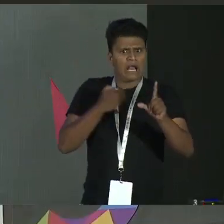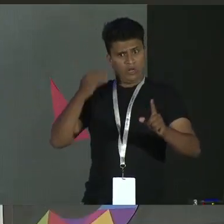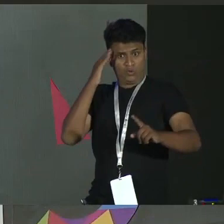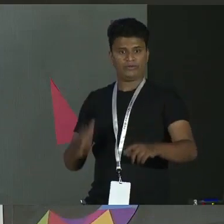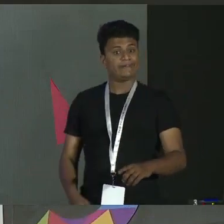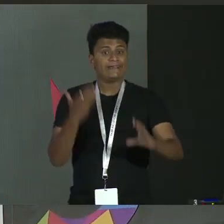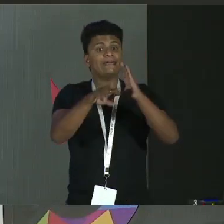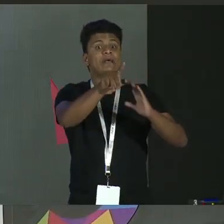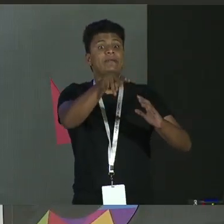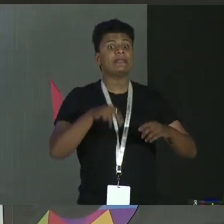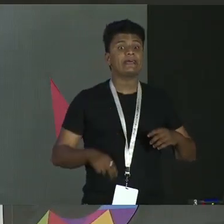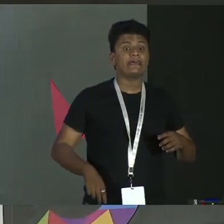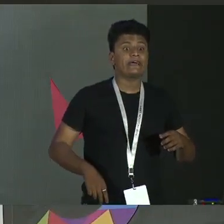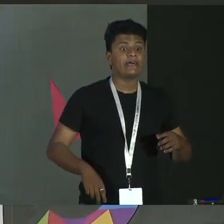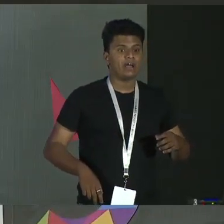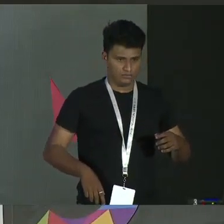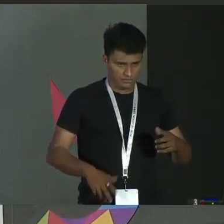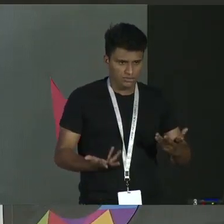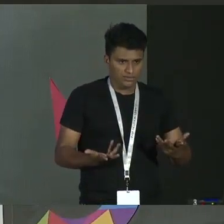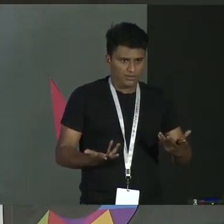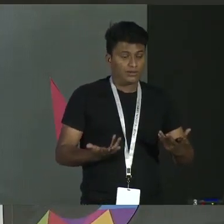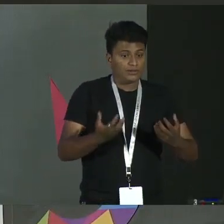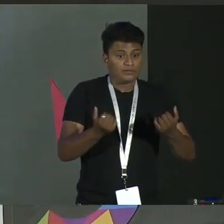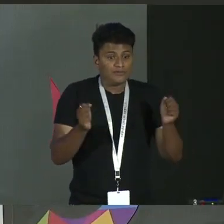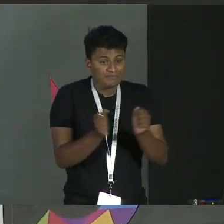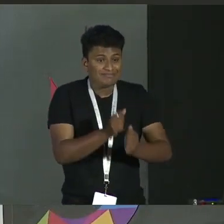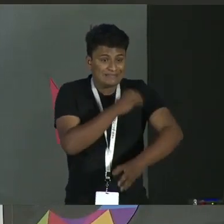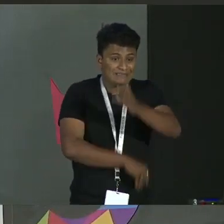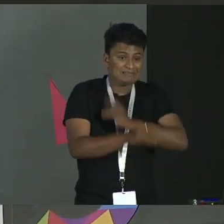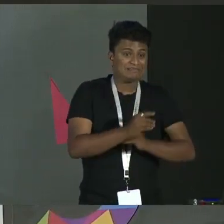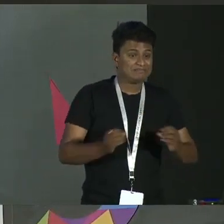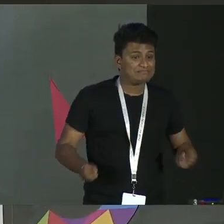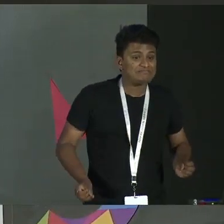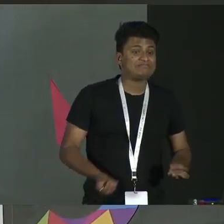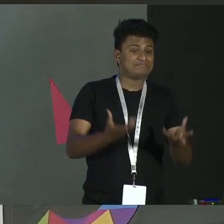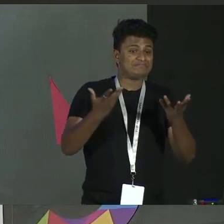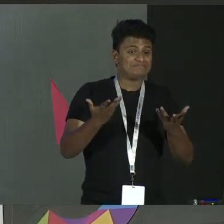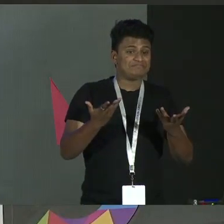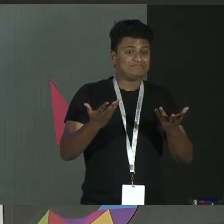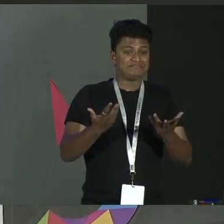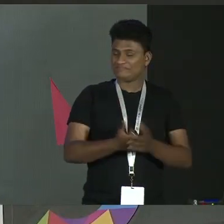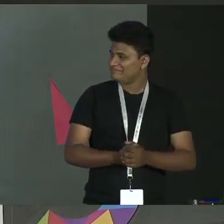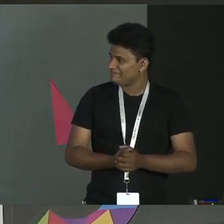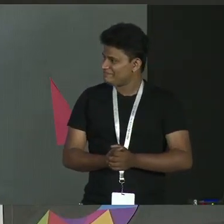But disability helped create a tool that many of us use today.